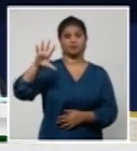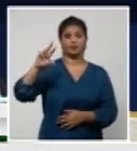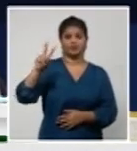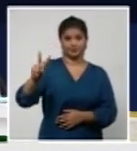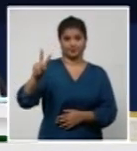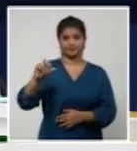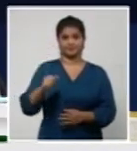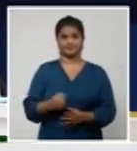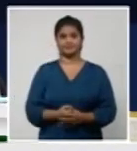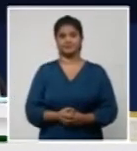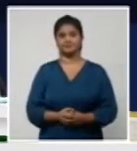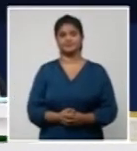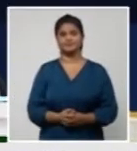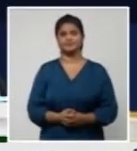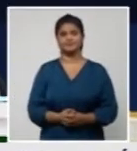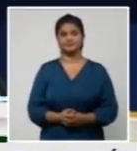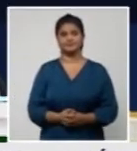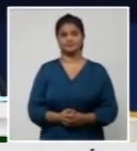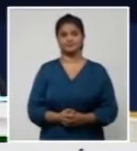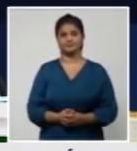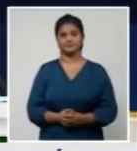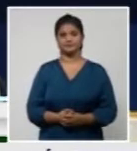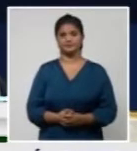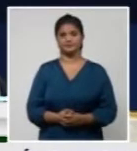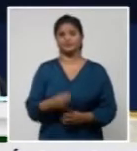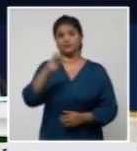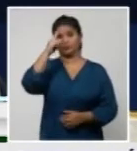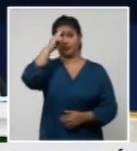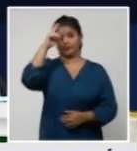Cuba's, 252 in Villa Claras,